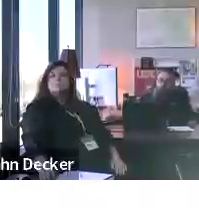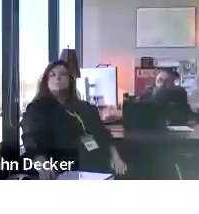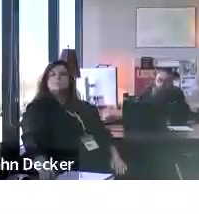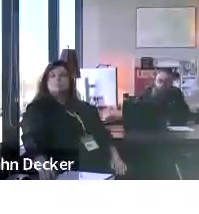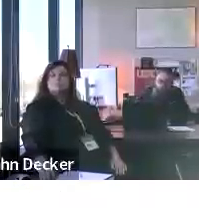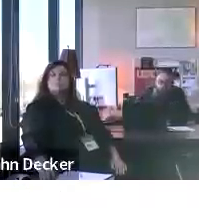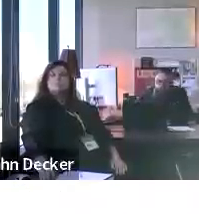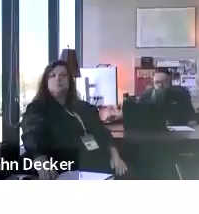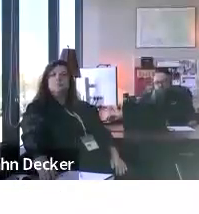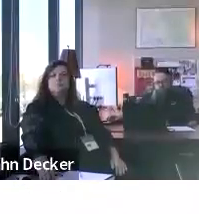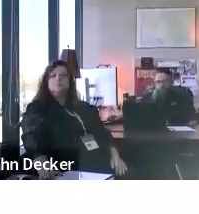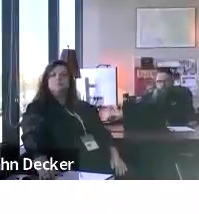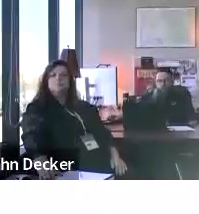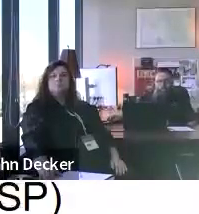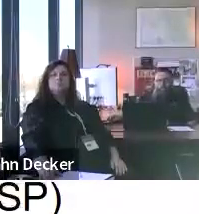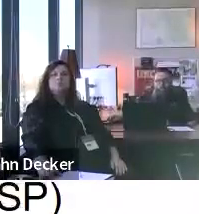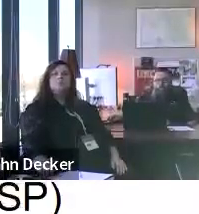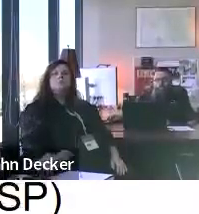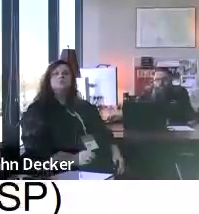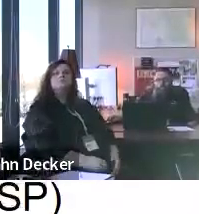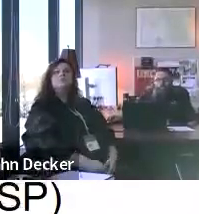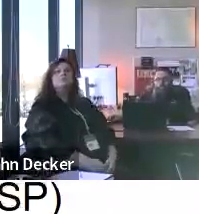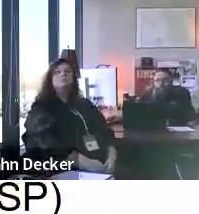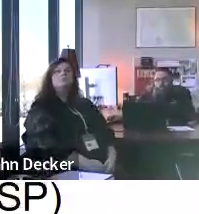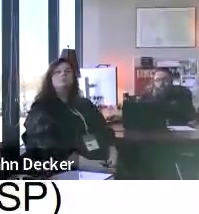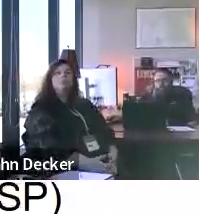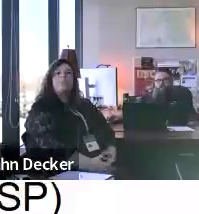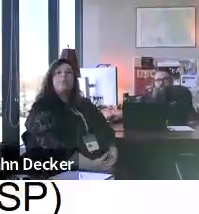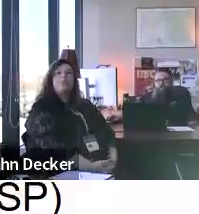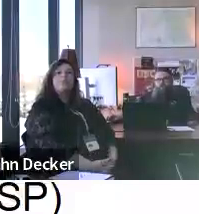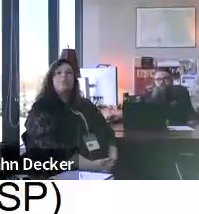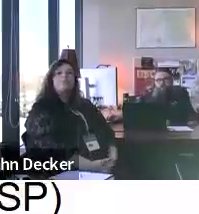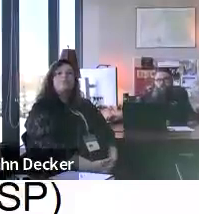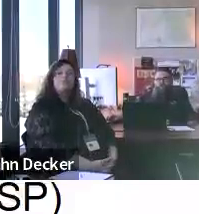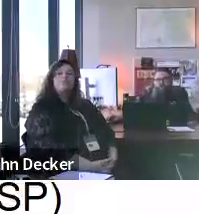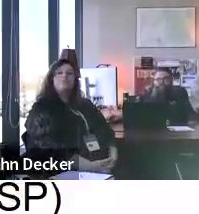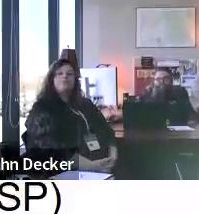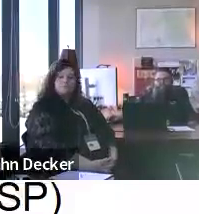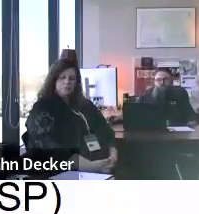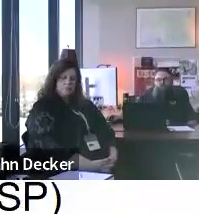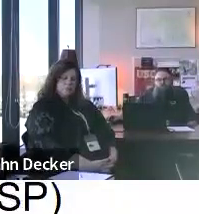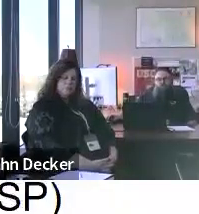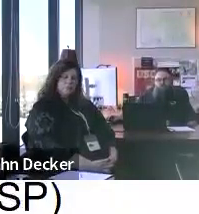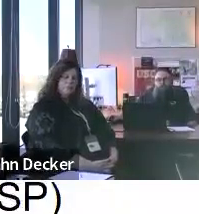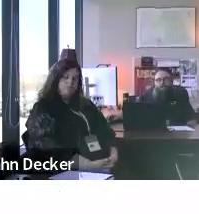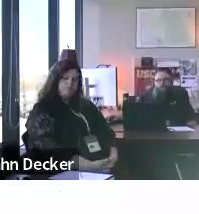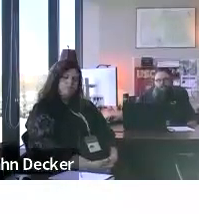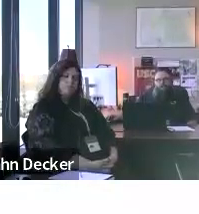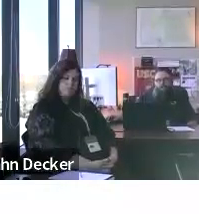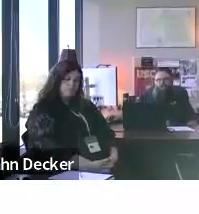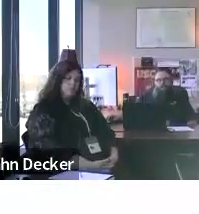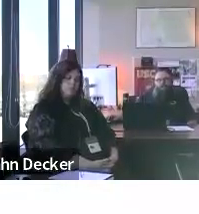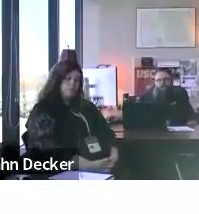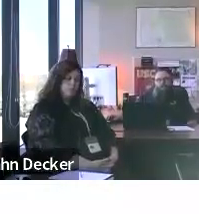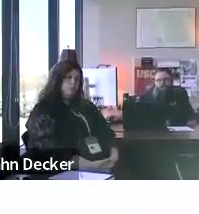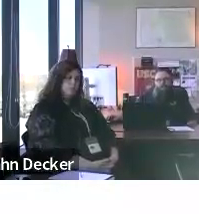they've given us some information about that, so we're going to go over it. Okay. So what we know first is that they are going to be issuing additional directives.